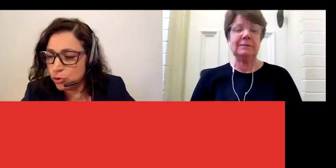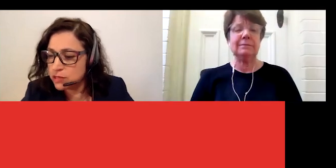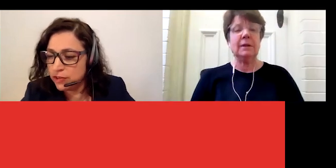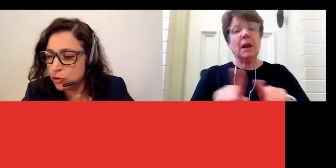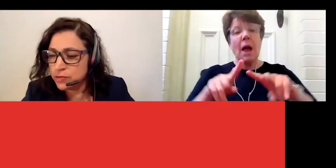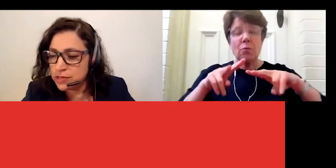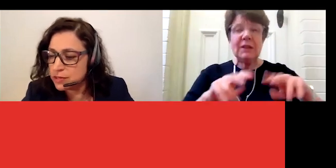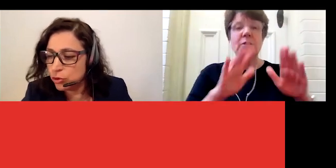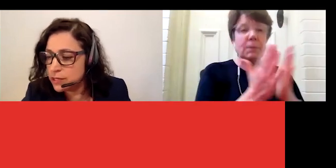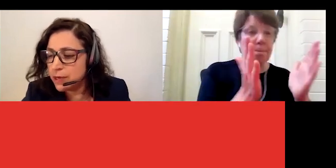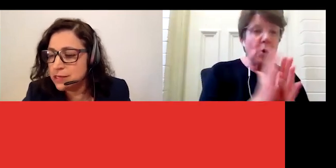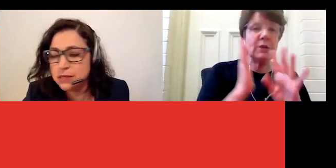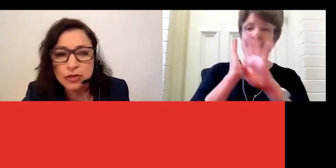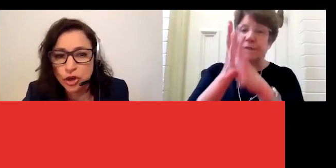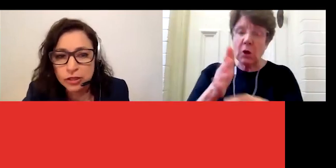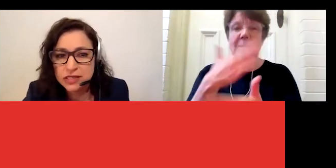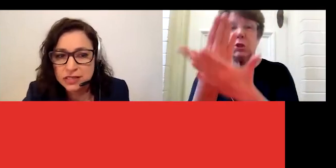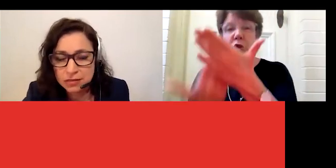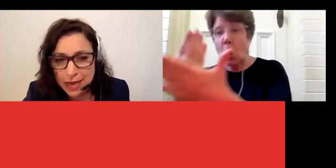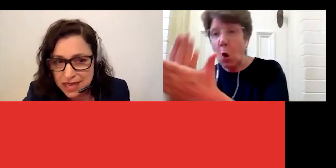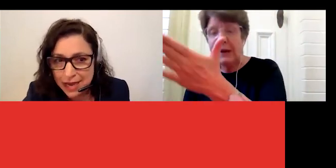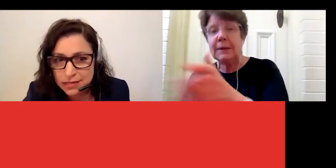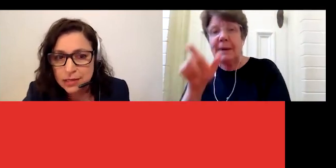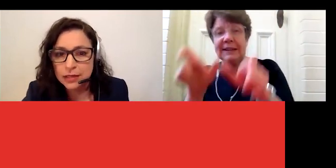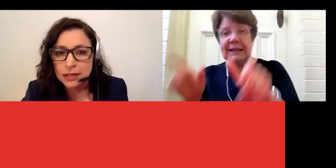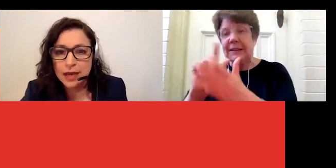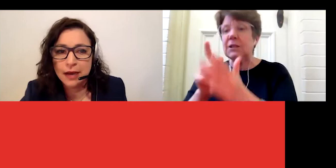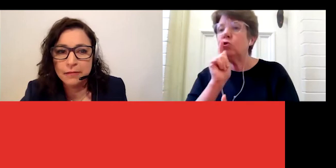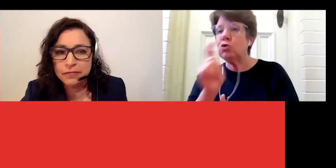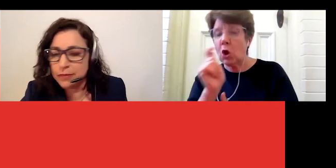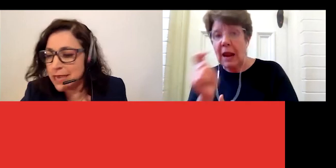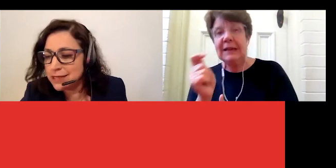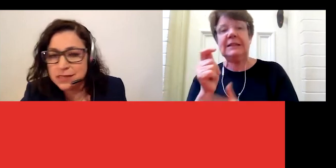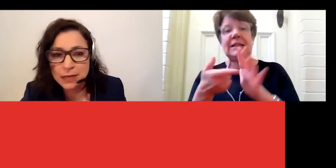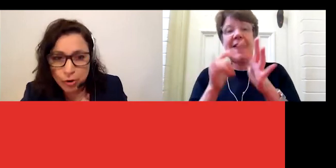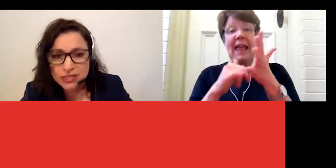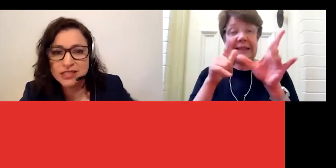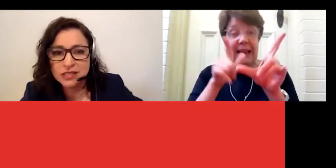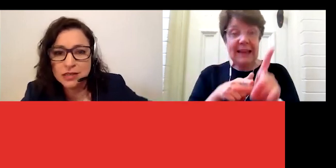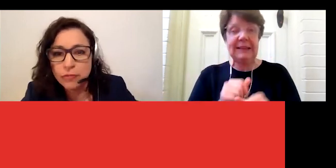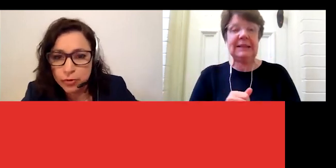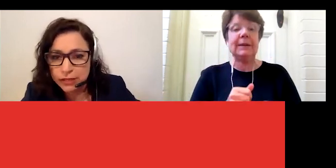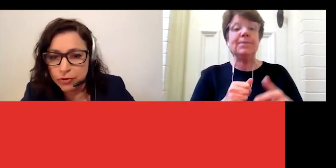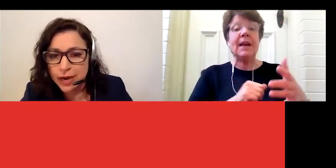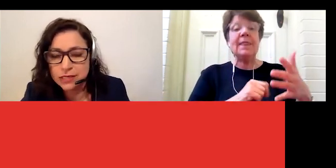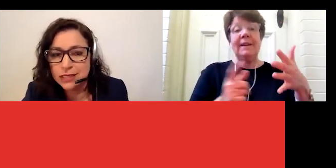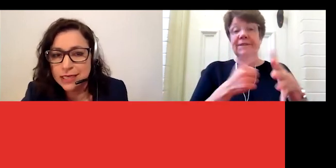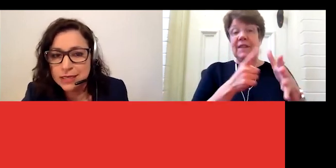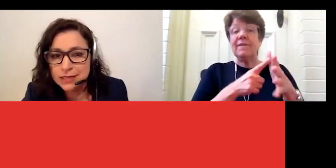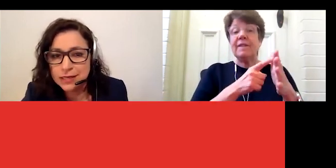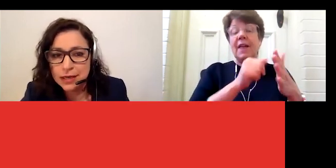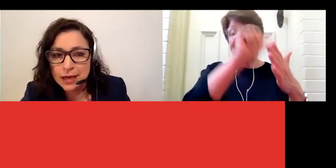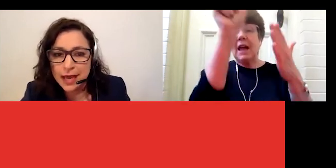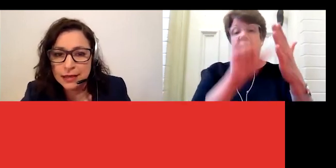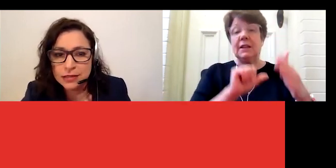research, books, films, stories by citizen journalists, essays. The artistic process itself proliferates